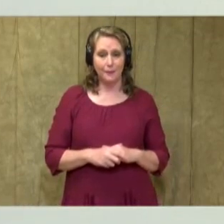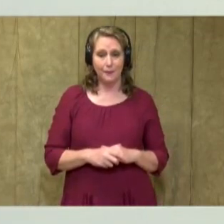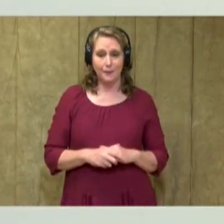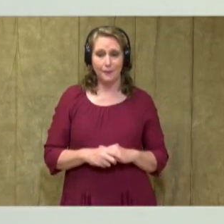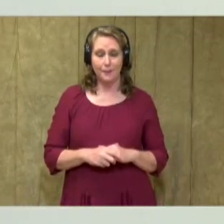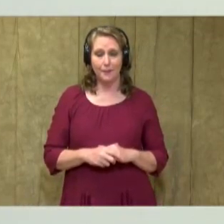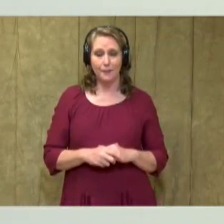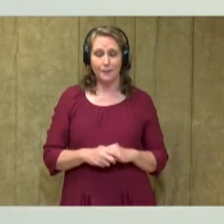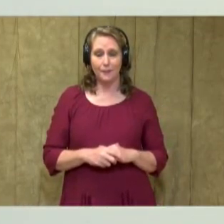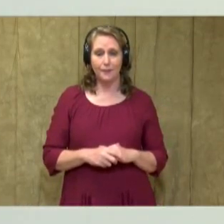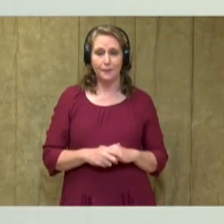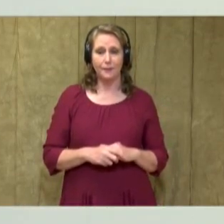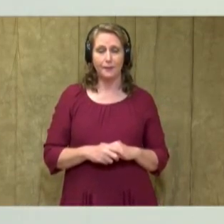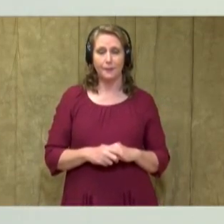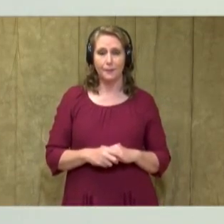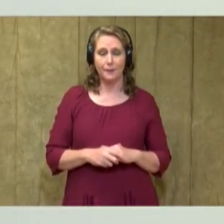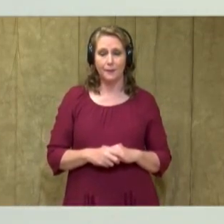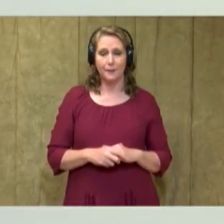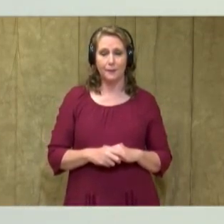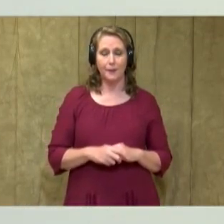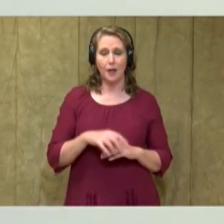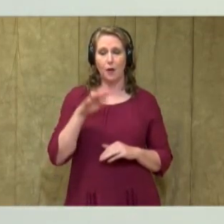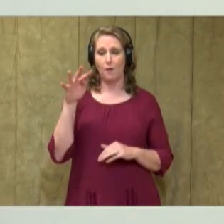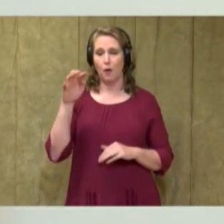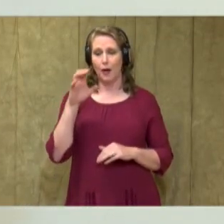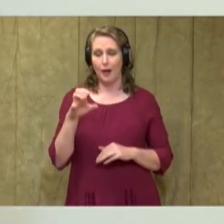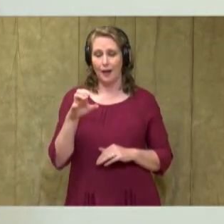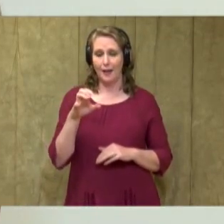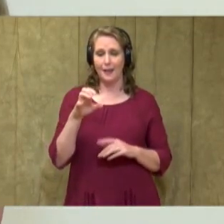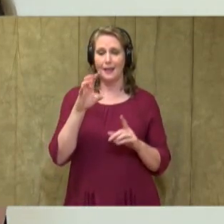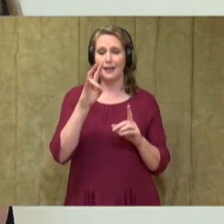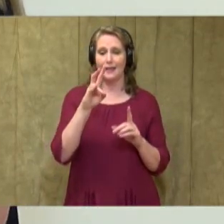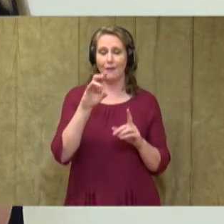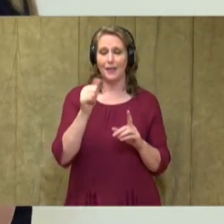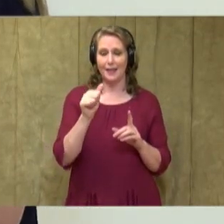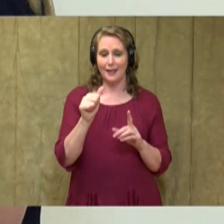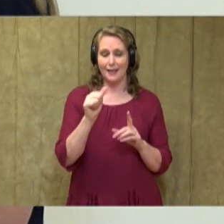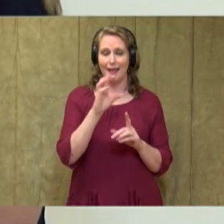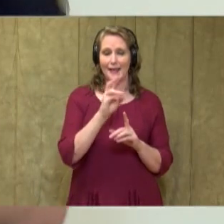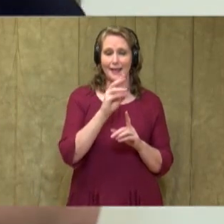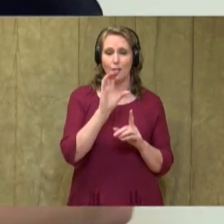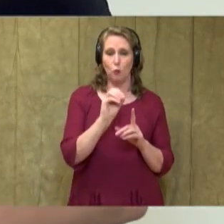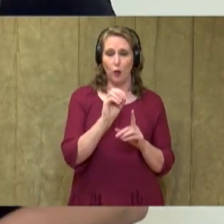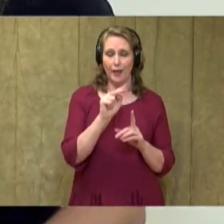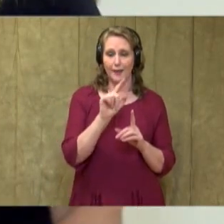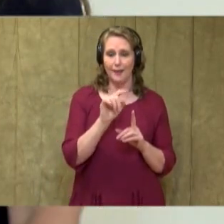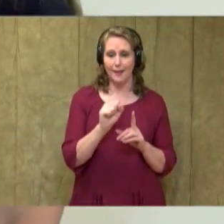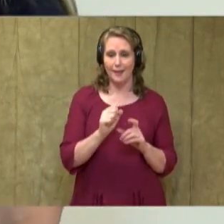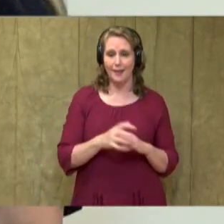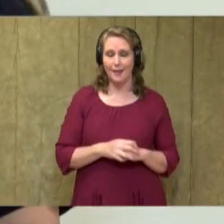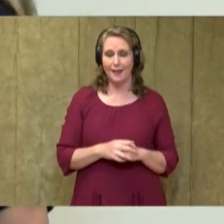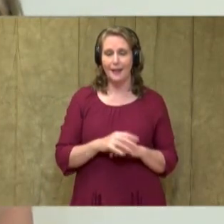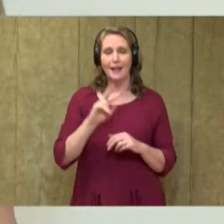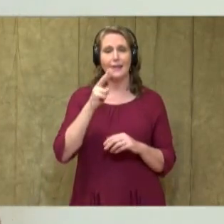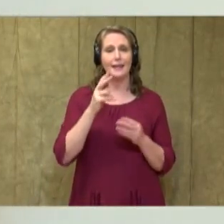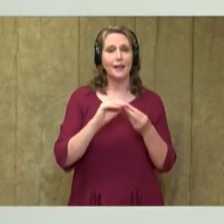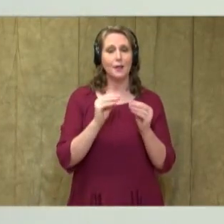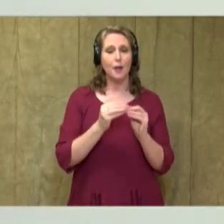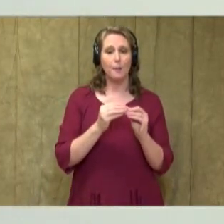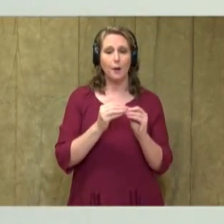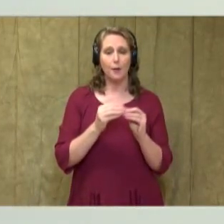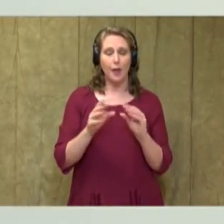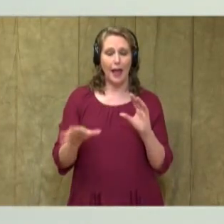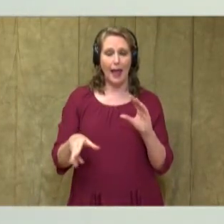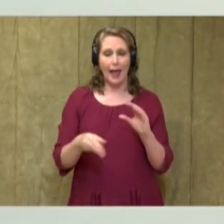All right, so there's 6 ones. So we have 4 hundreds, 7 tens, and 6 ones. All right, our second number that we're going